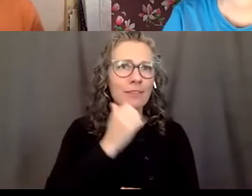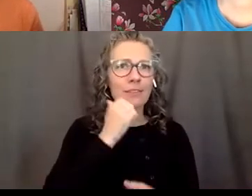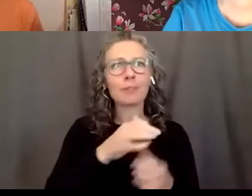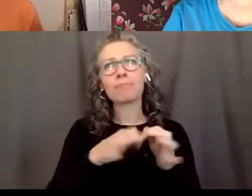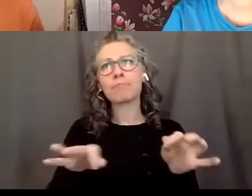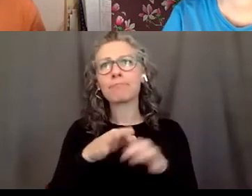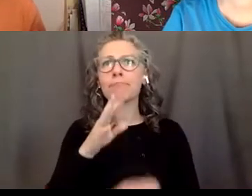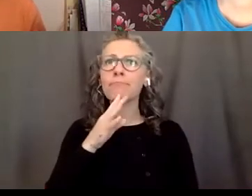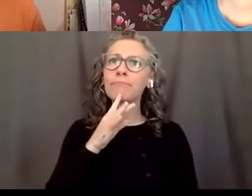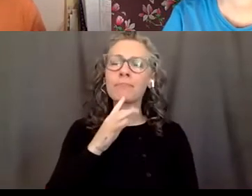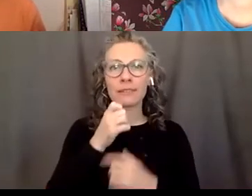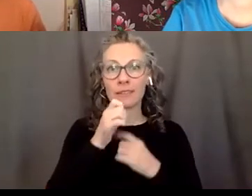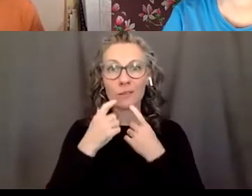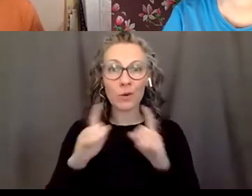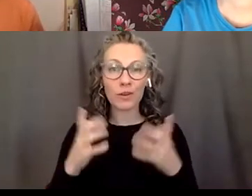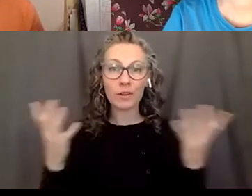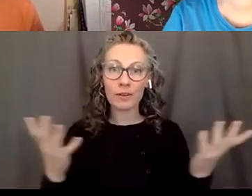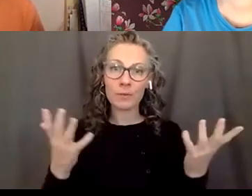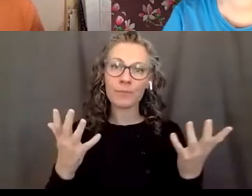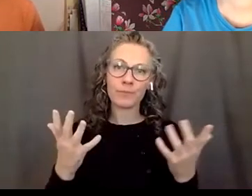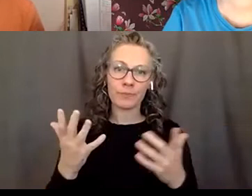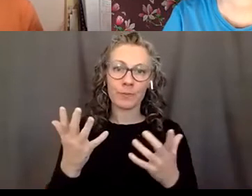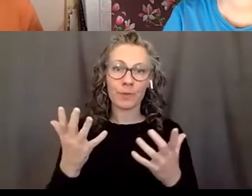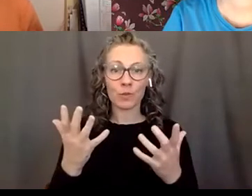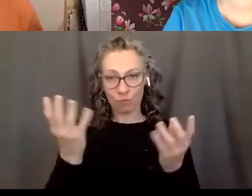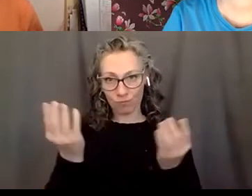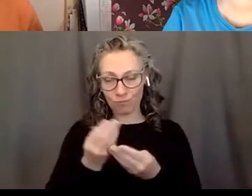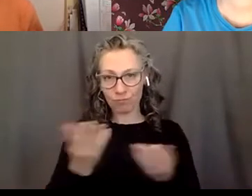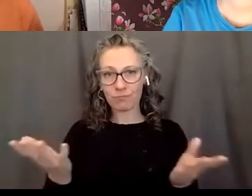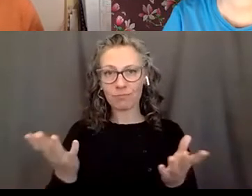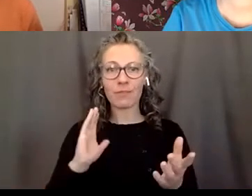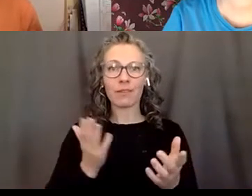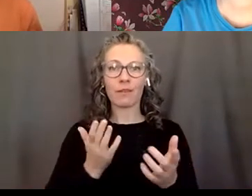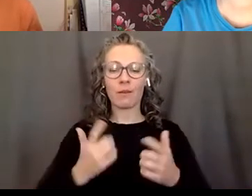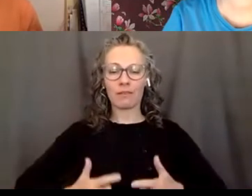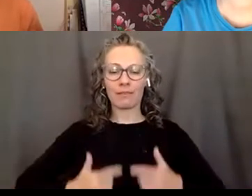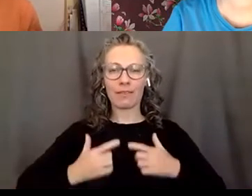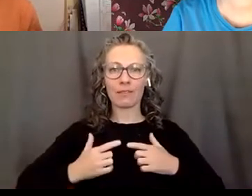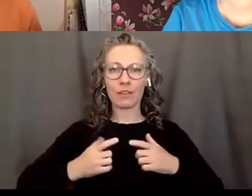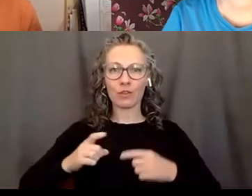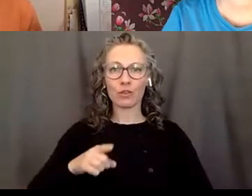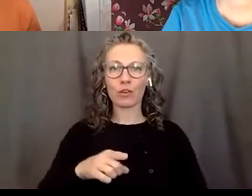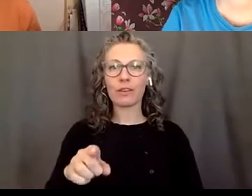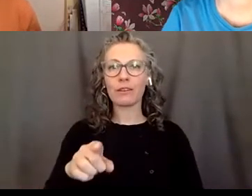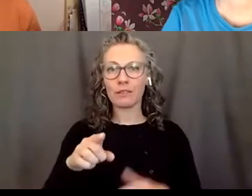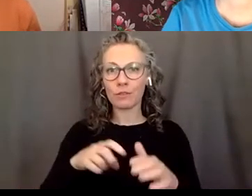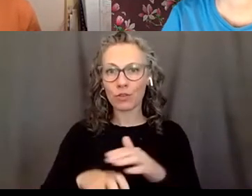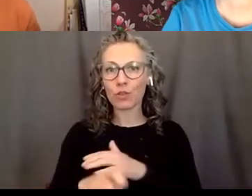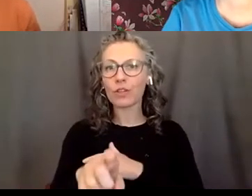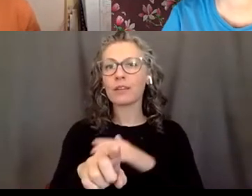doesn't work. So I want to say that our life journey, this is the opportunity, this